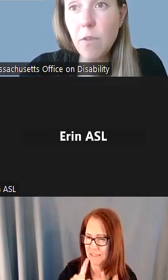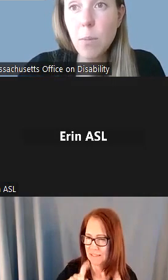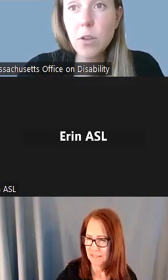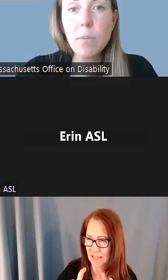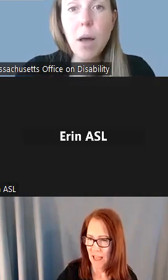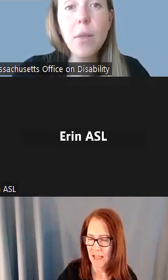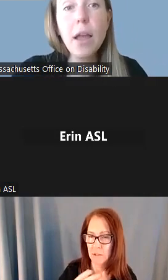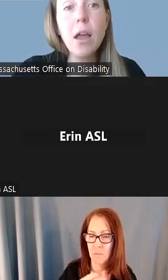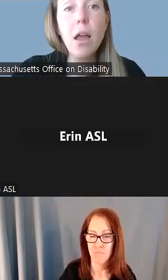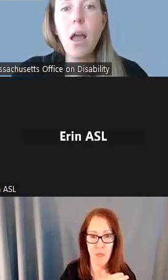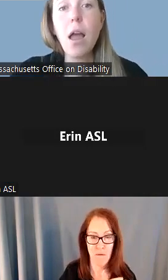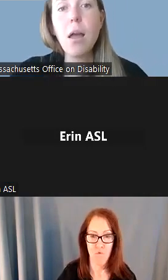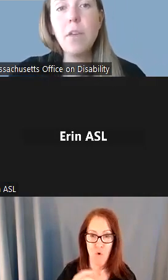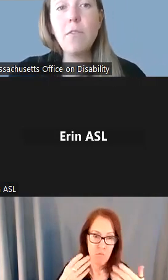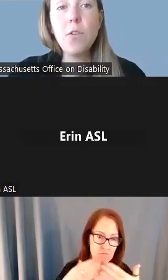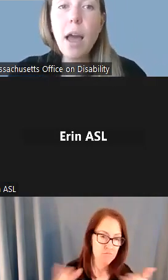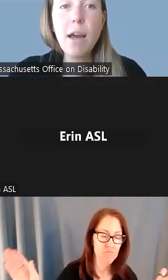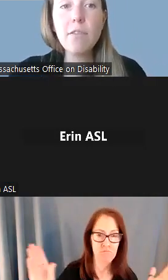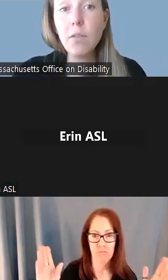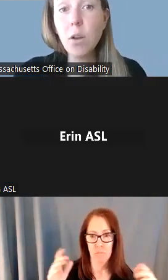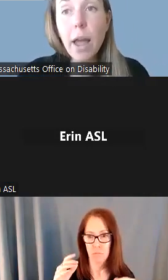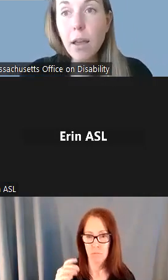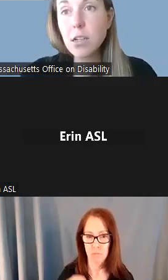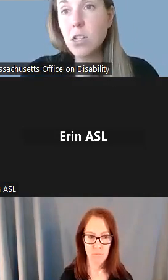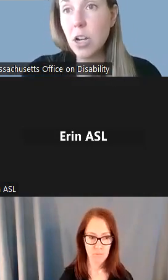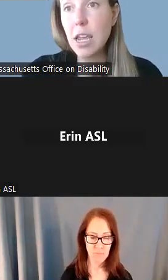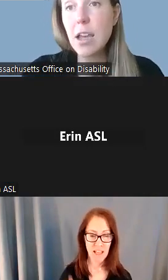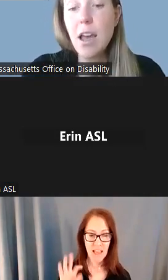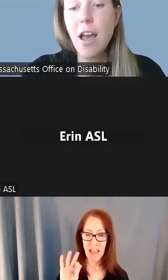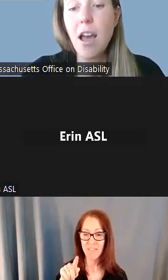made available to the public. If you have kind of a quick and dirty